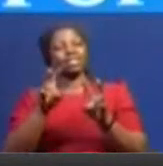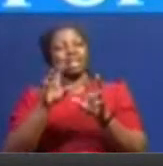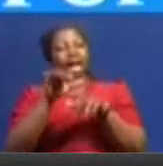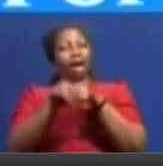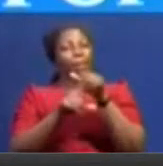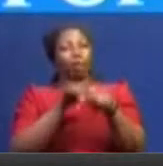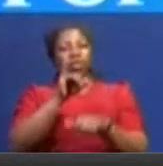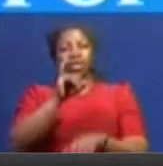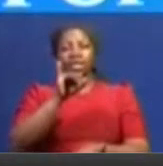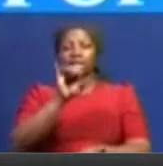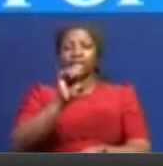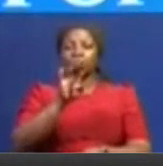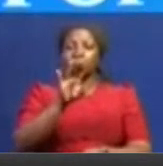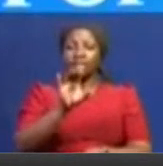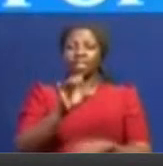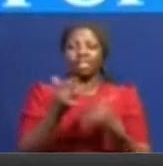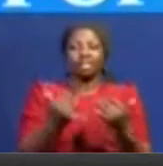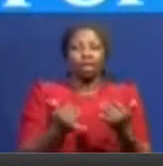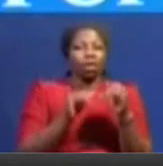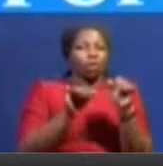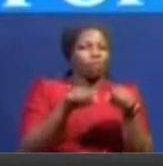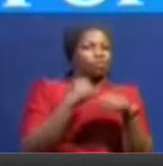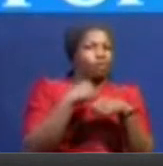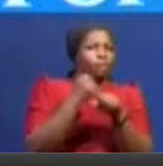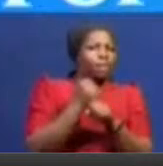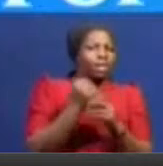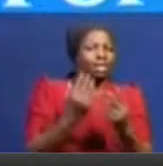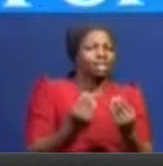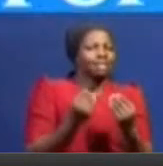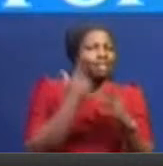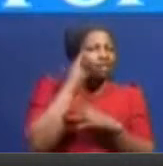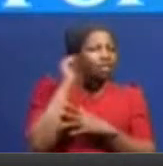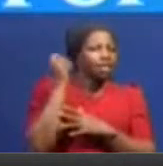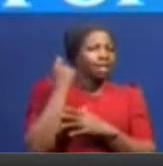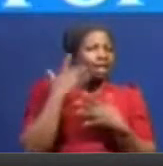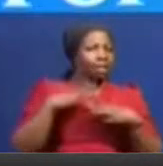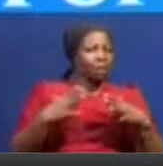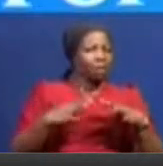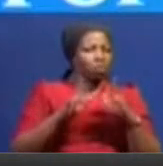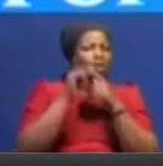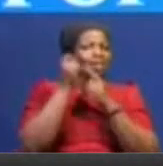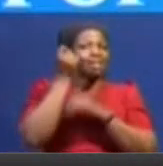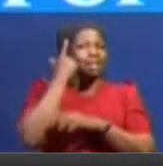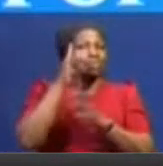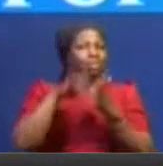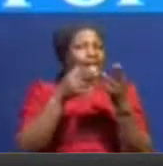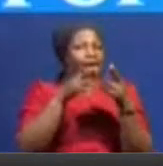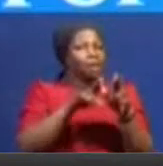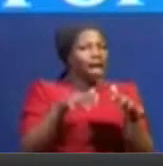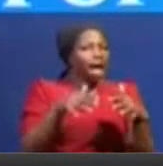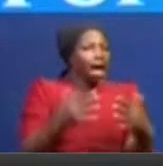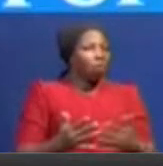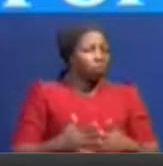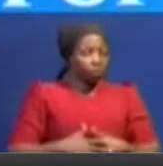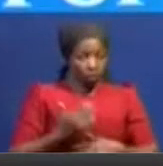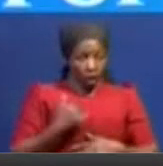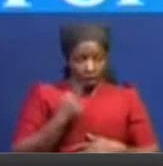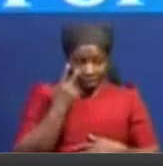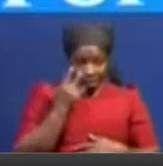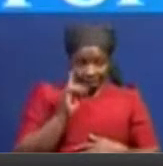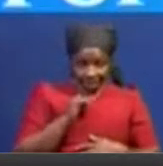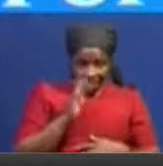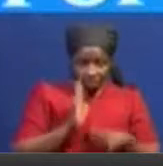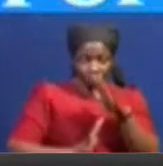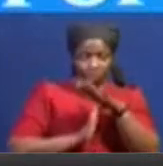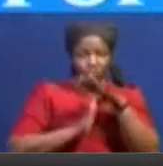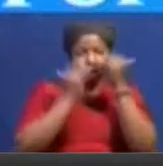the IEBC. So how do we make it easier for the people of Kenya to be able to understand what is happening? You have seen the Supreme Court is